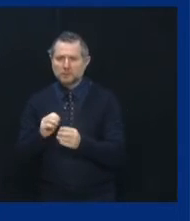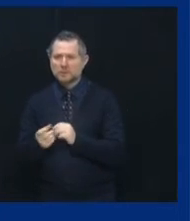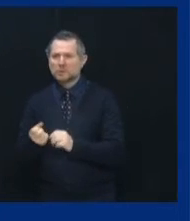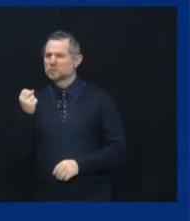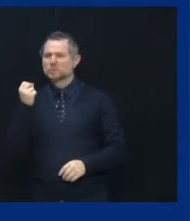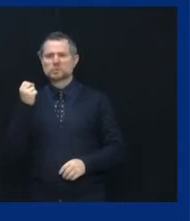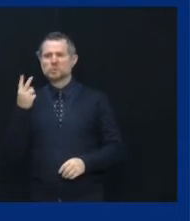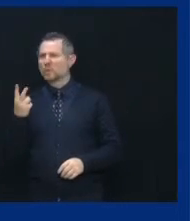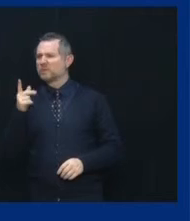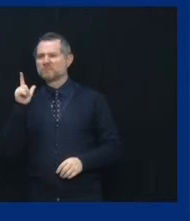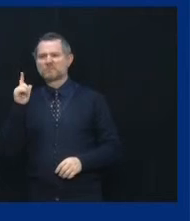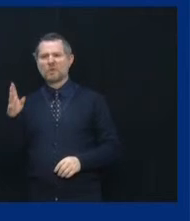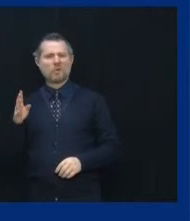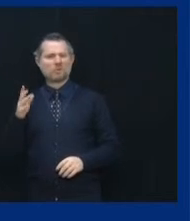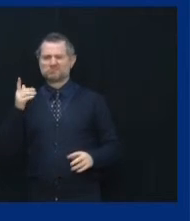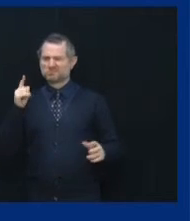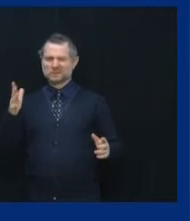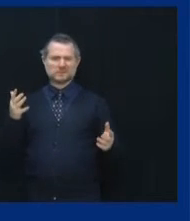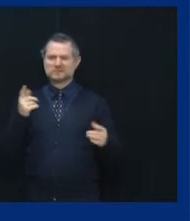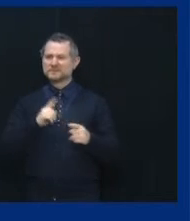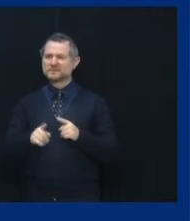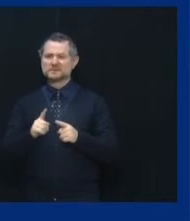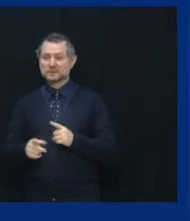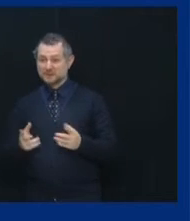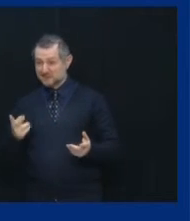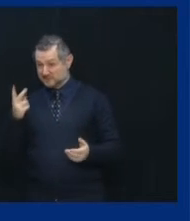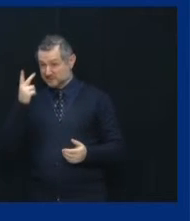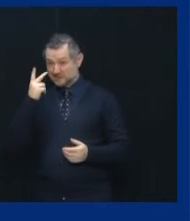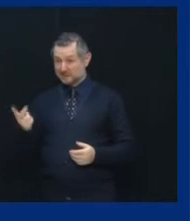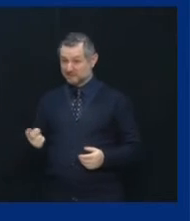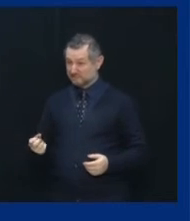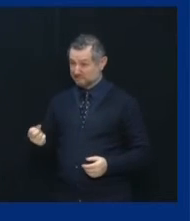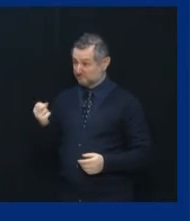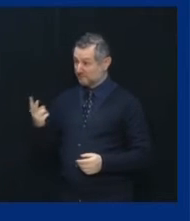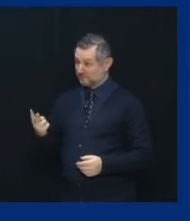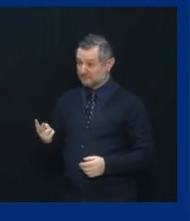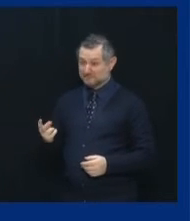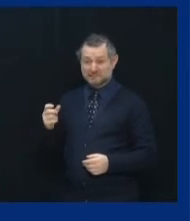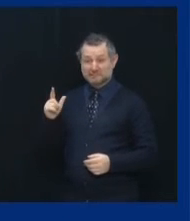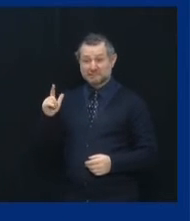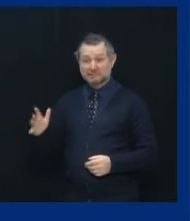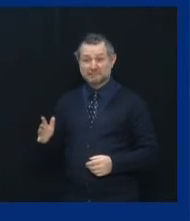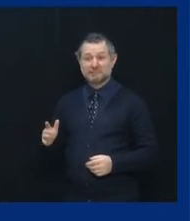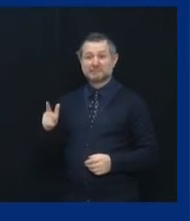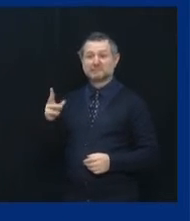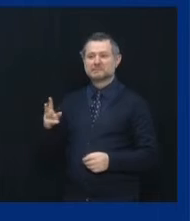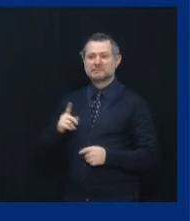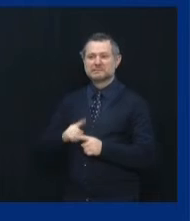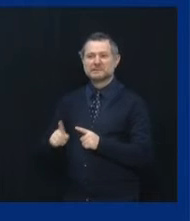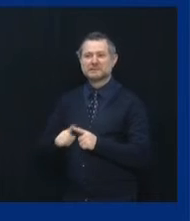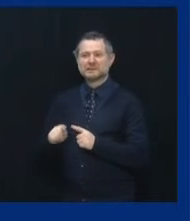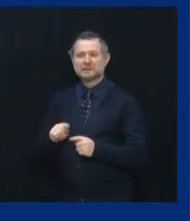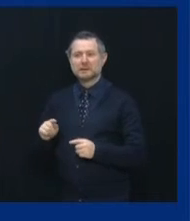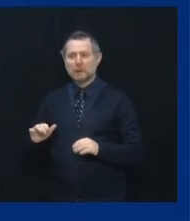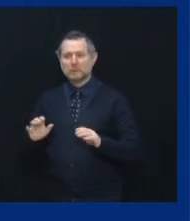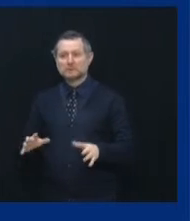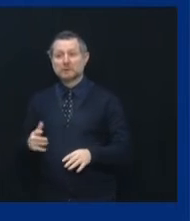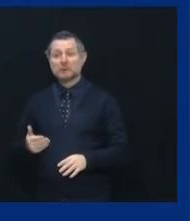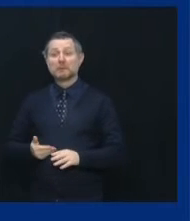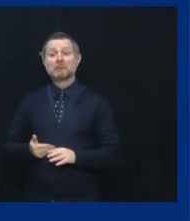Dozens. So there have been dozens of mutations. And who knows if the next